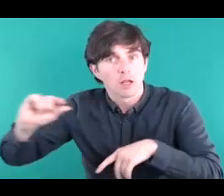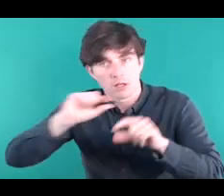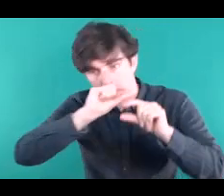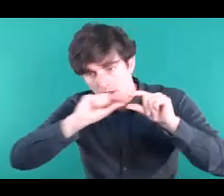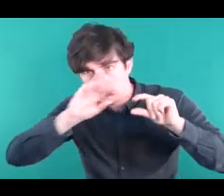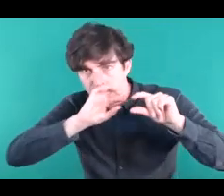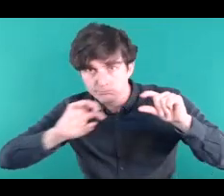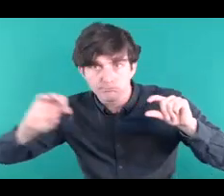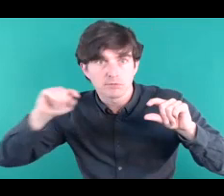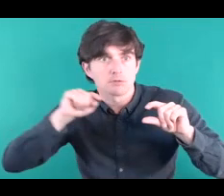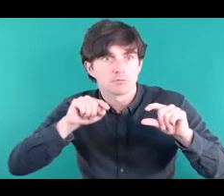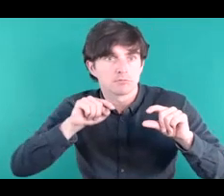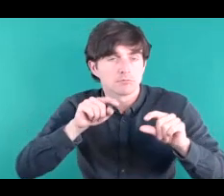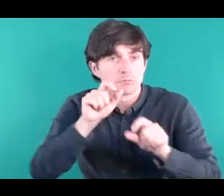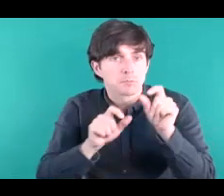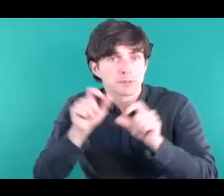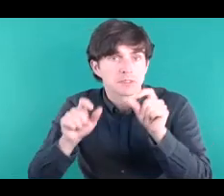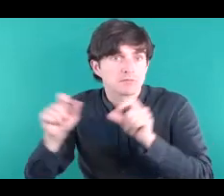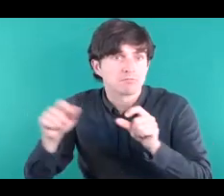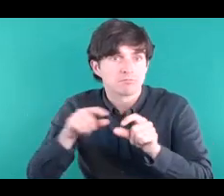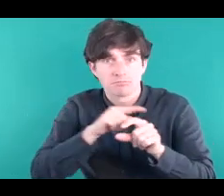like water sources.